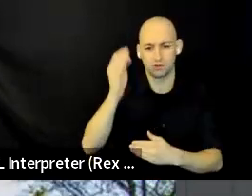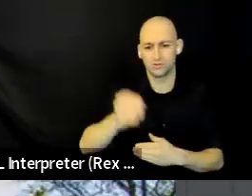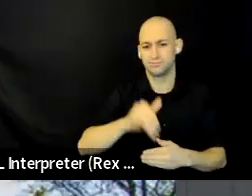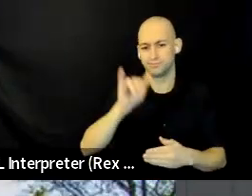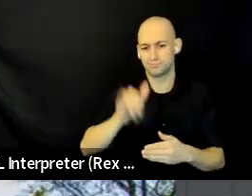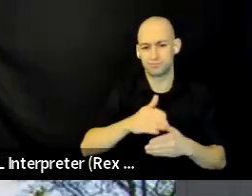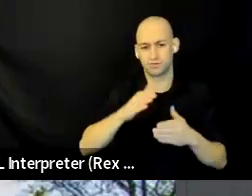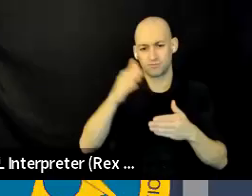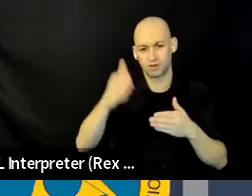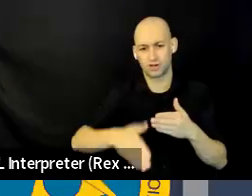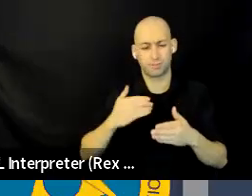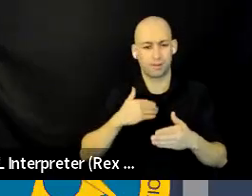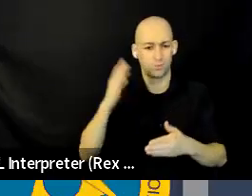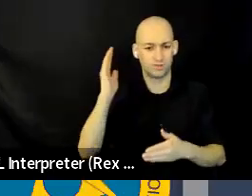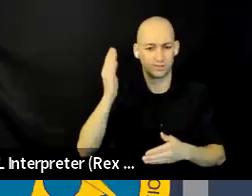presentation. Thank you.